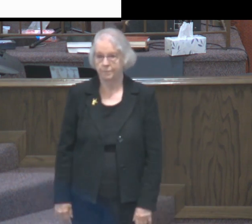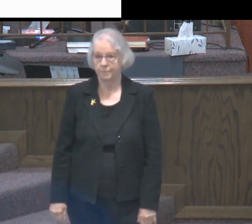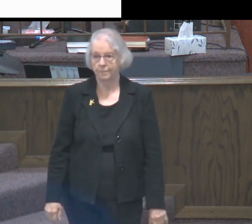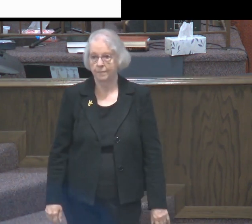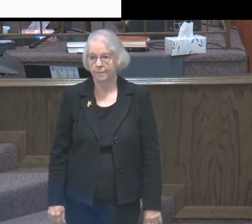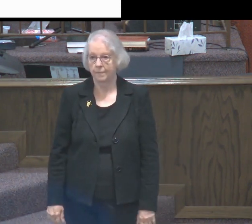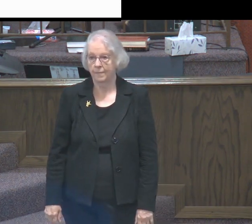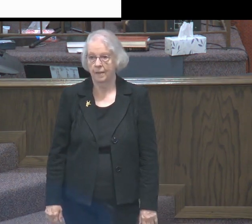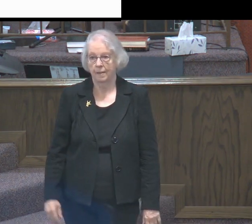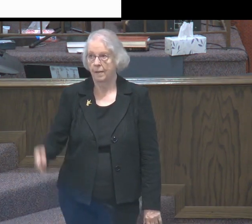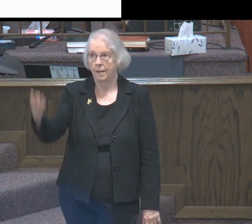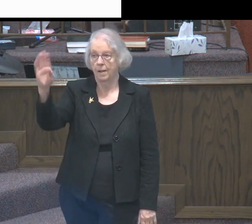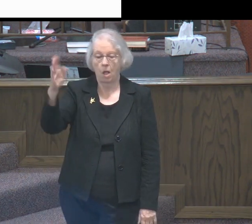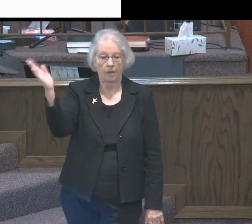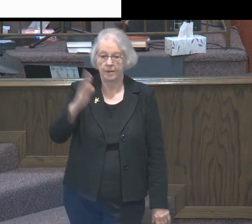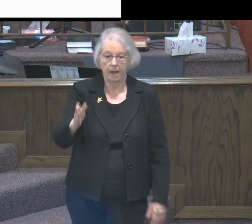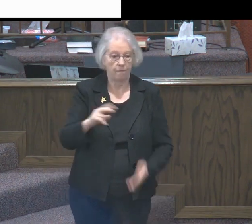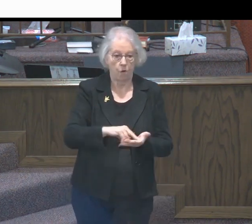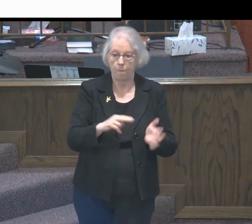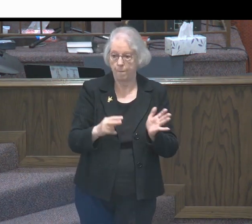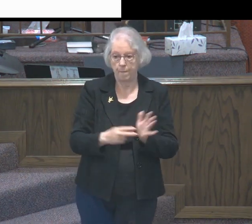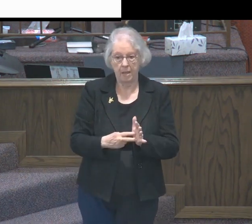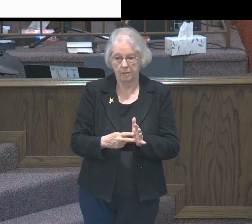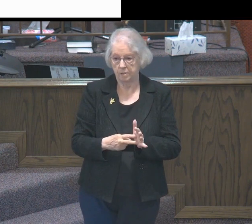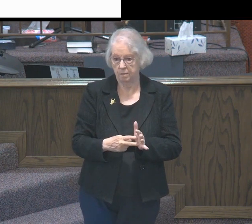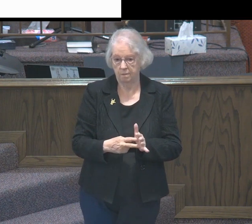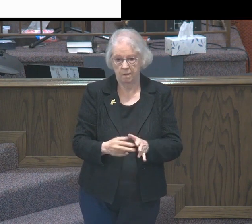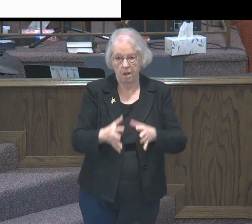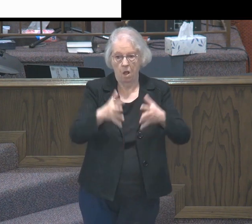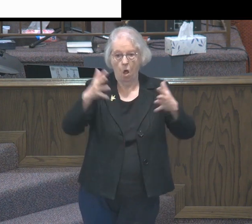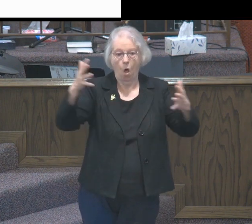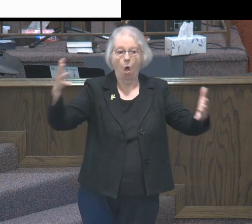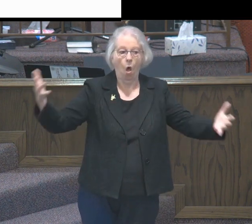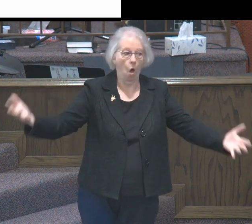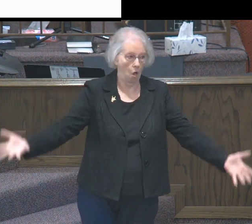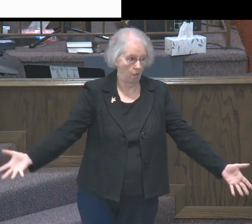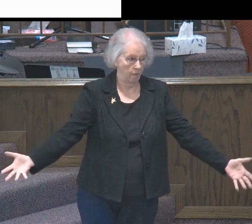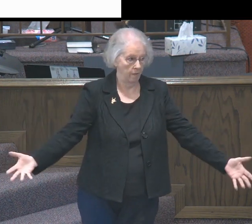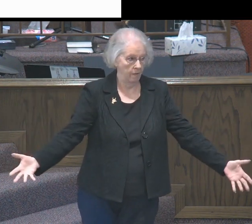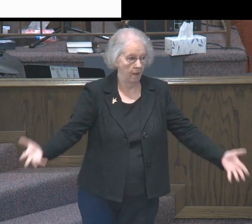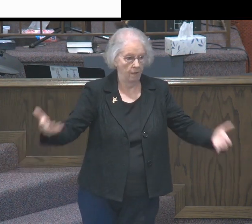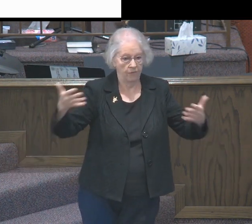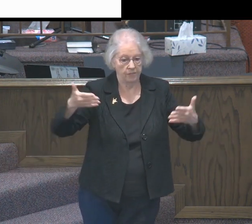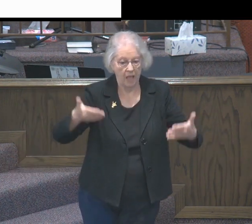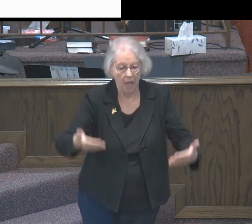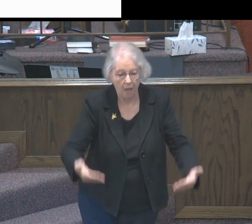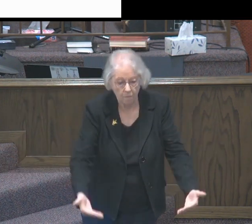if you read the Ten Commandments, they're very general guidelines for living.